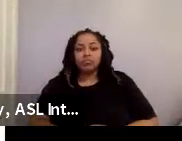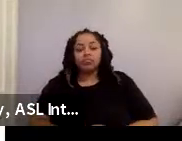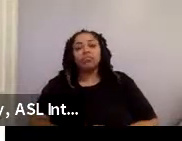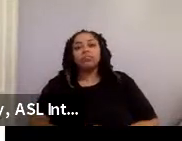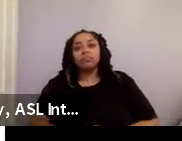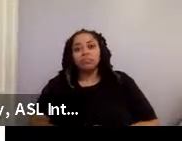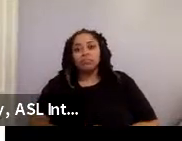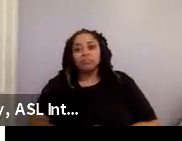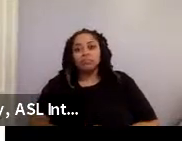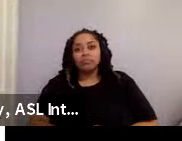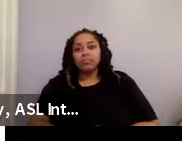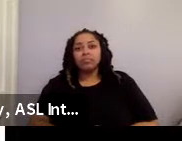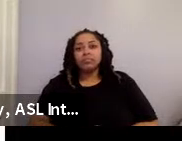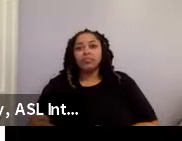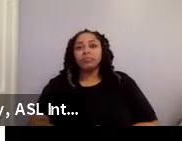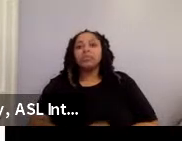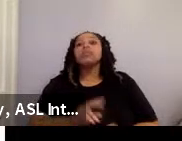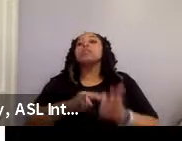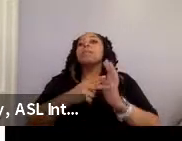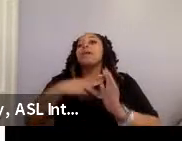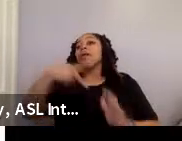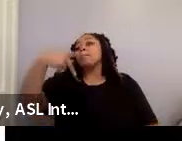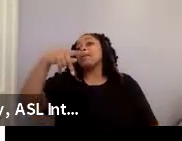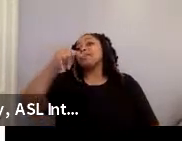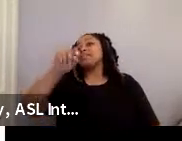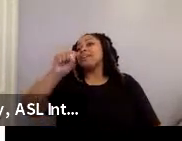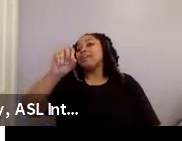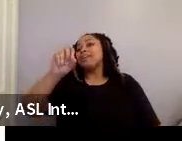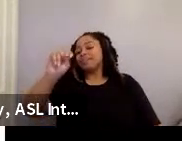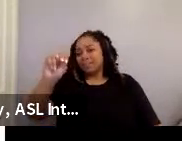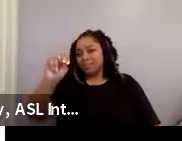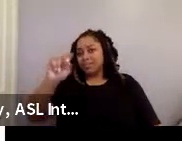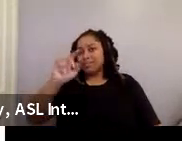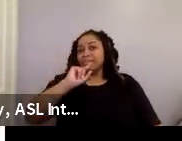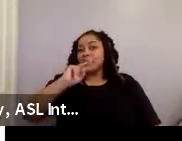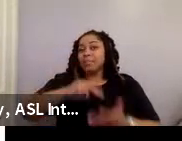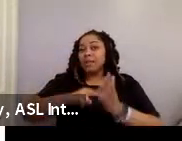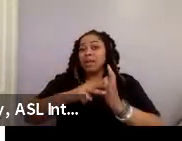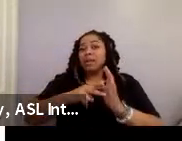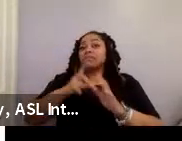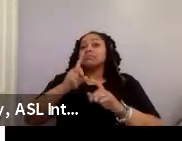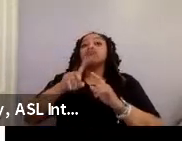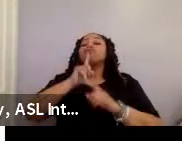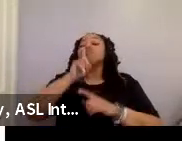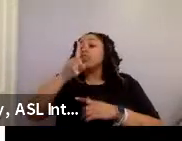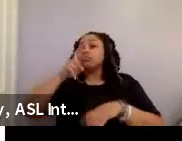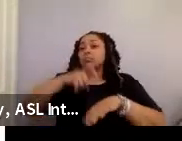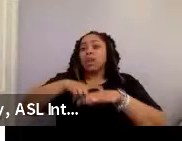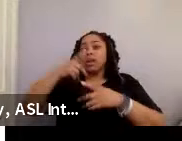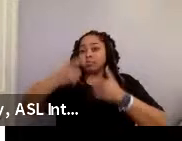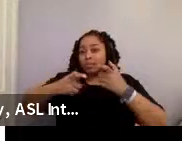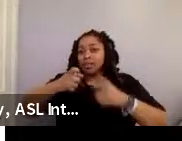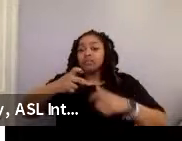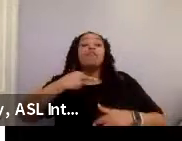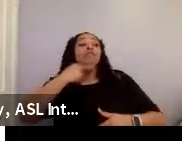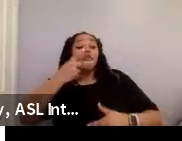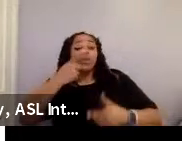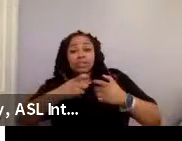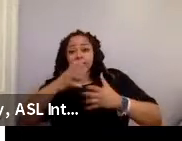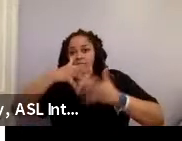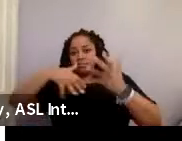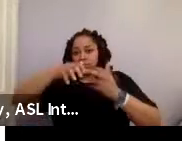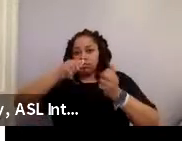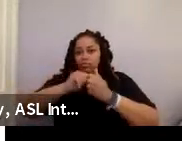publicly switched telephone network, PTSN. This includes devices for real-time text and voice and text intermixed